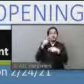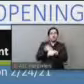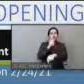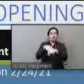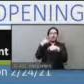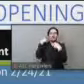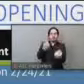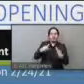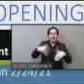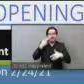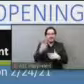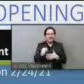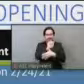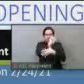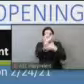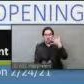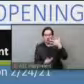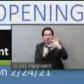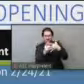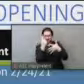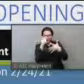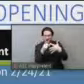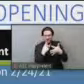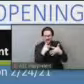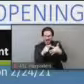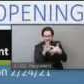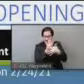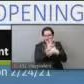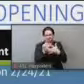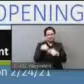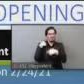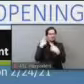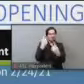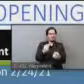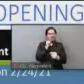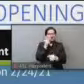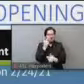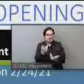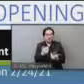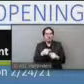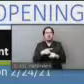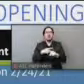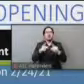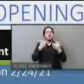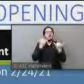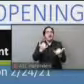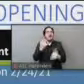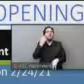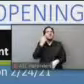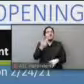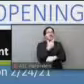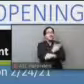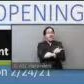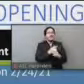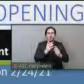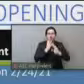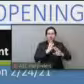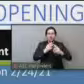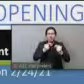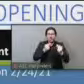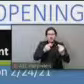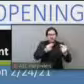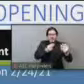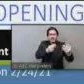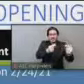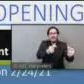contact tracing, because of the lower number of cases, is actually happening the faster it ever had. And that's